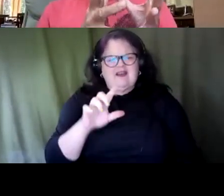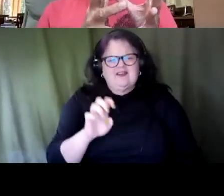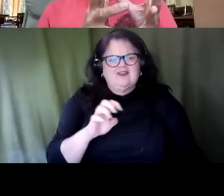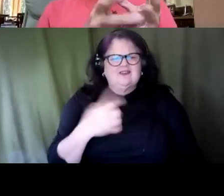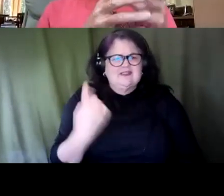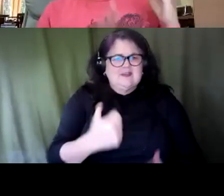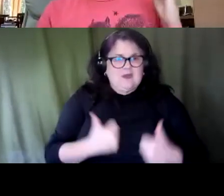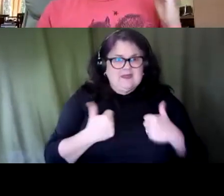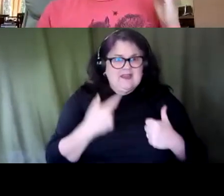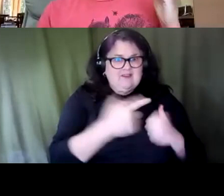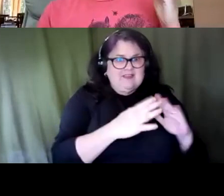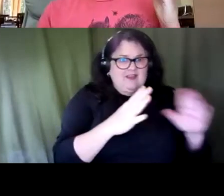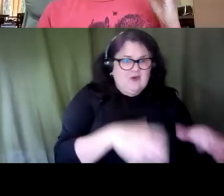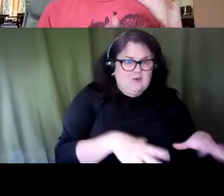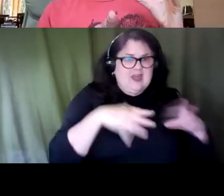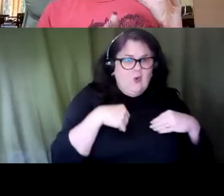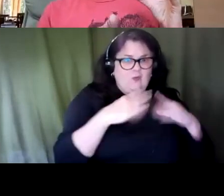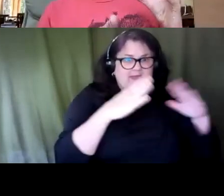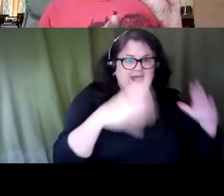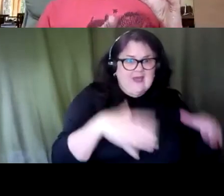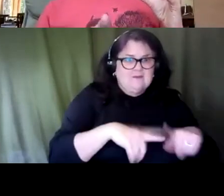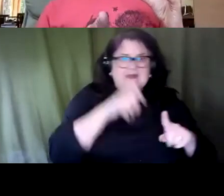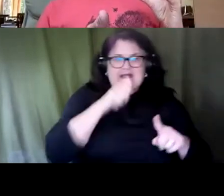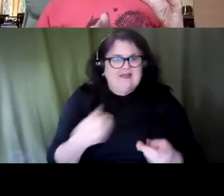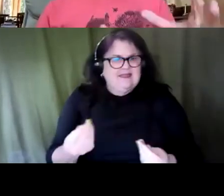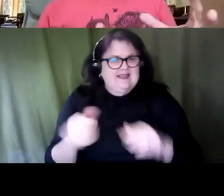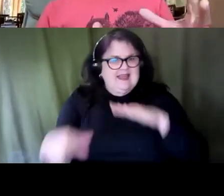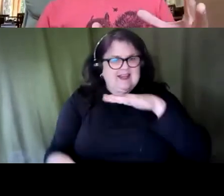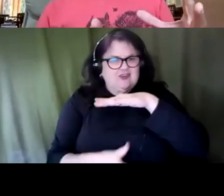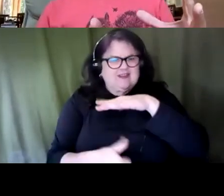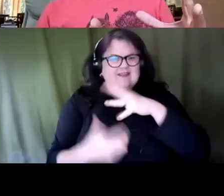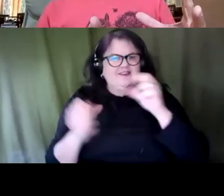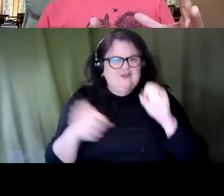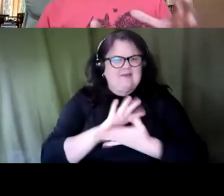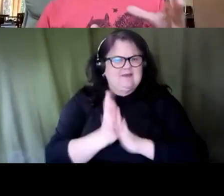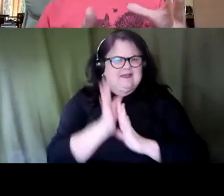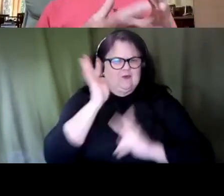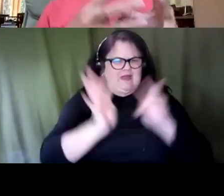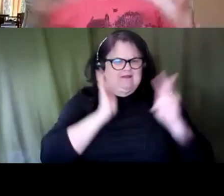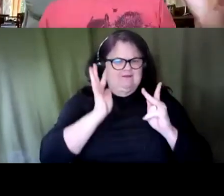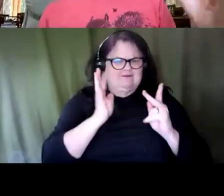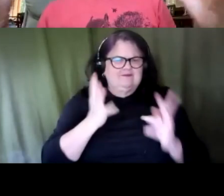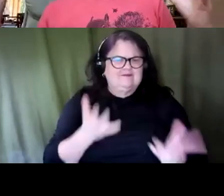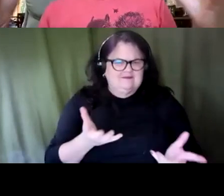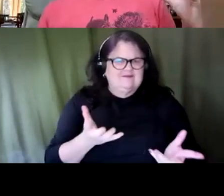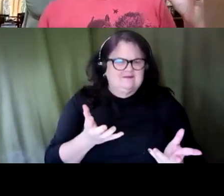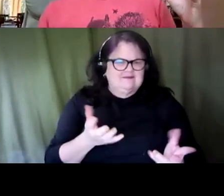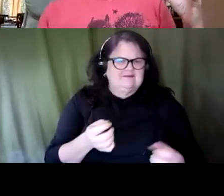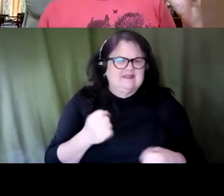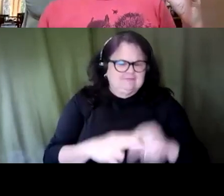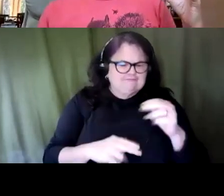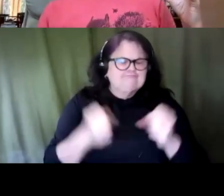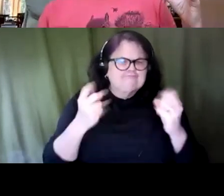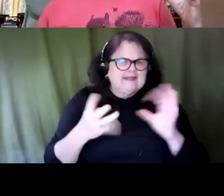the building, but they don't own the land underneath. So you could see you can get creative and build a lot of relationships using